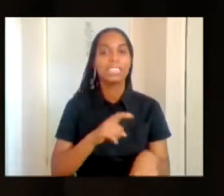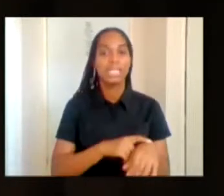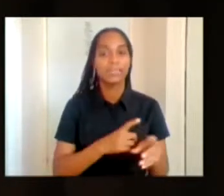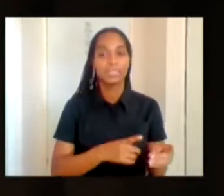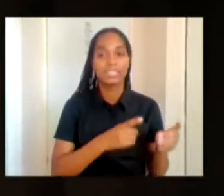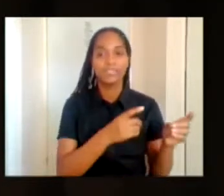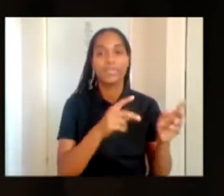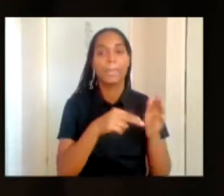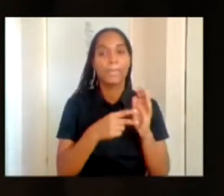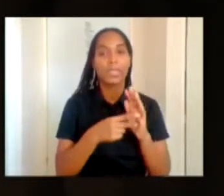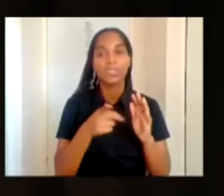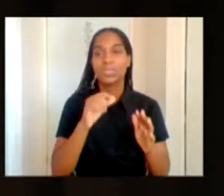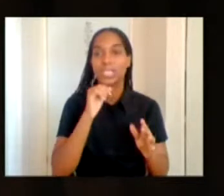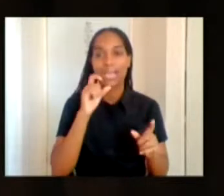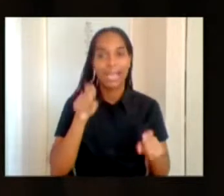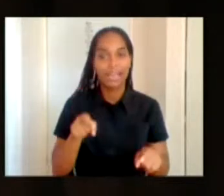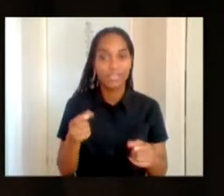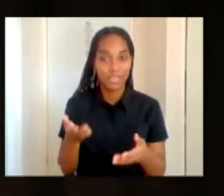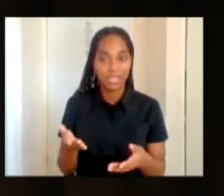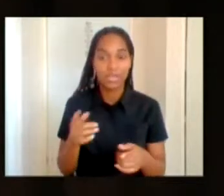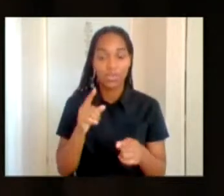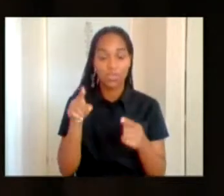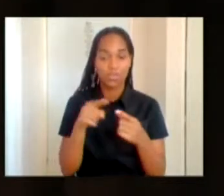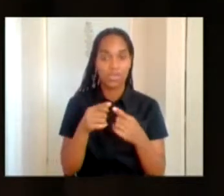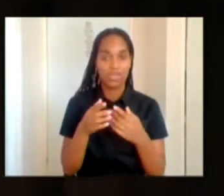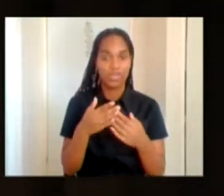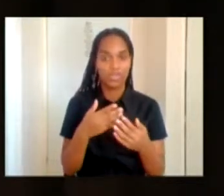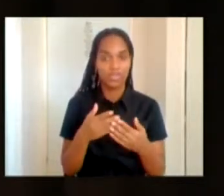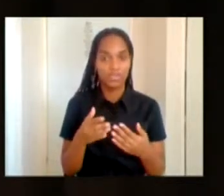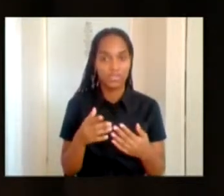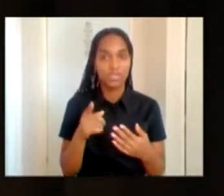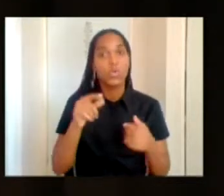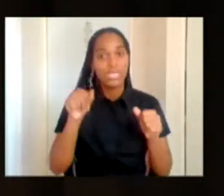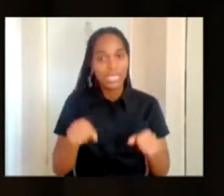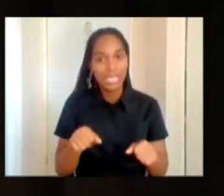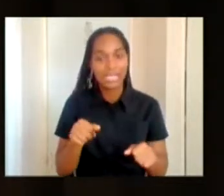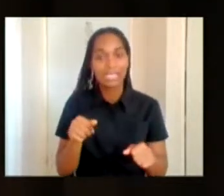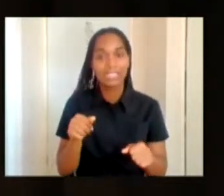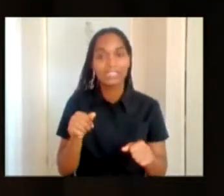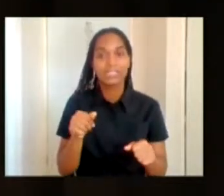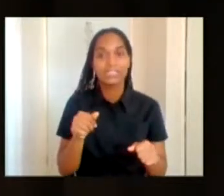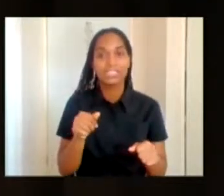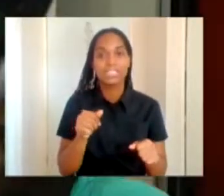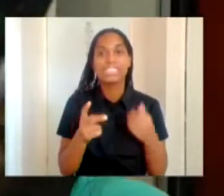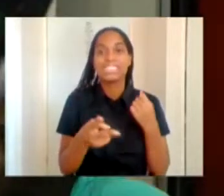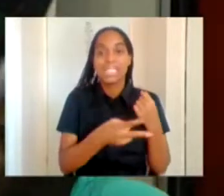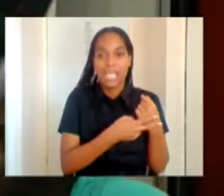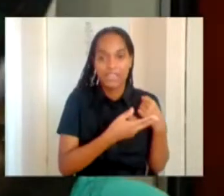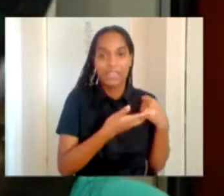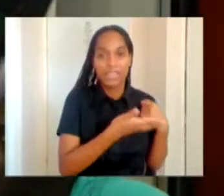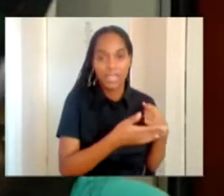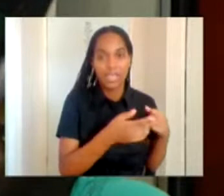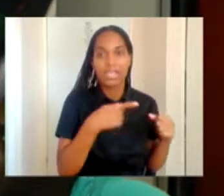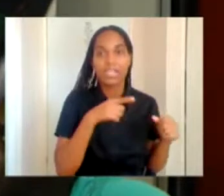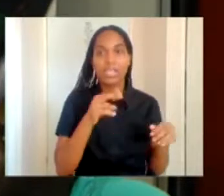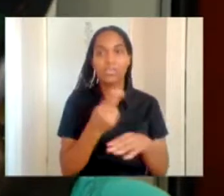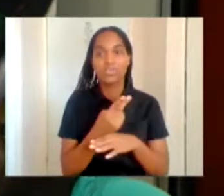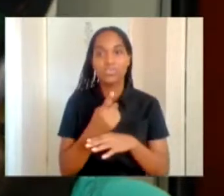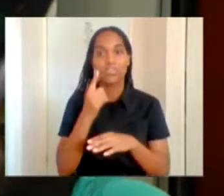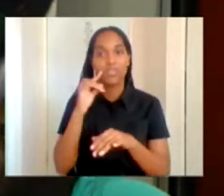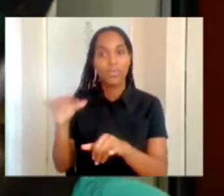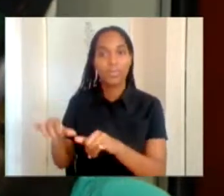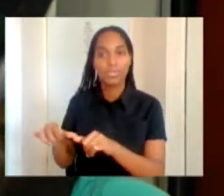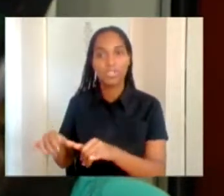to consume right away whenever you receive, but you can store it somewhere and then use it for later. And